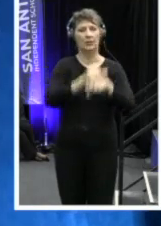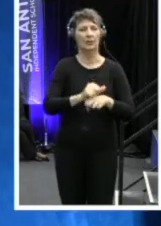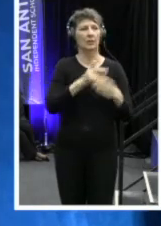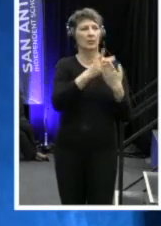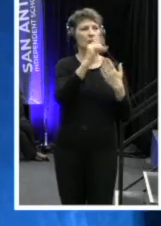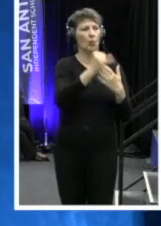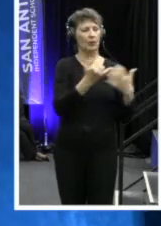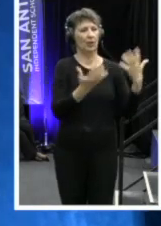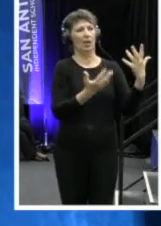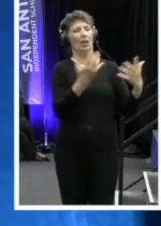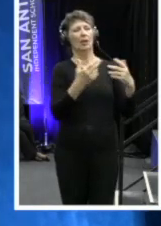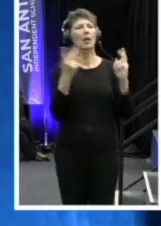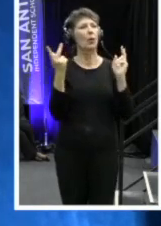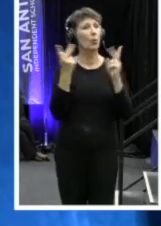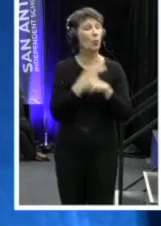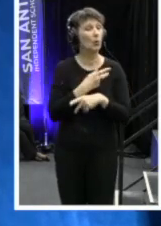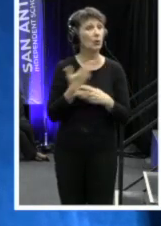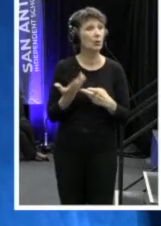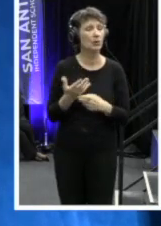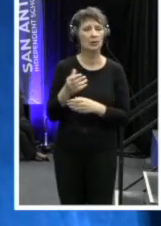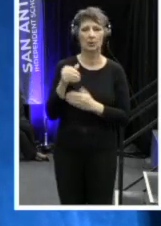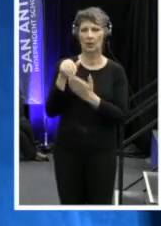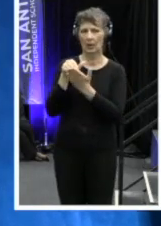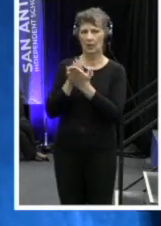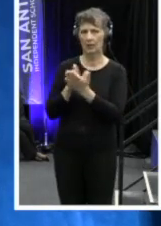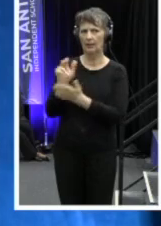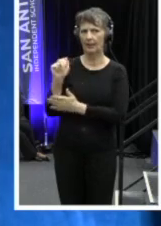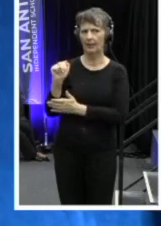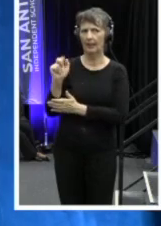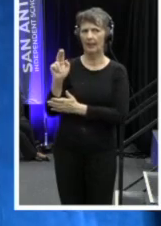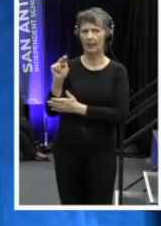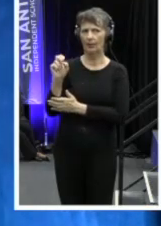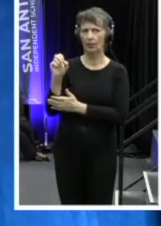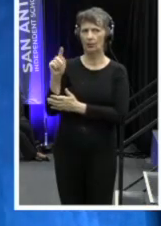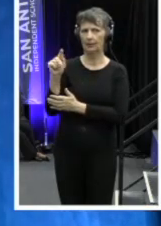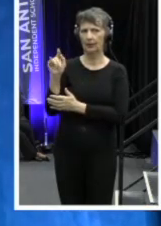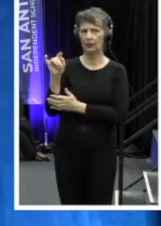projects, and worst of all, annotations.